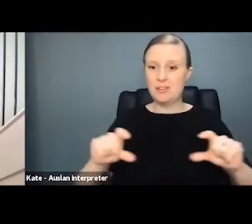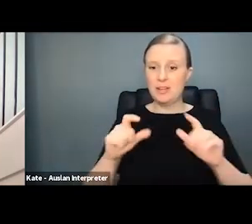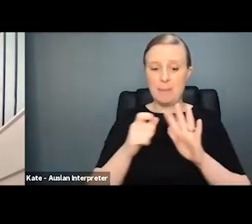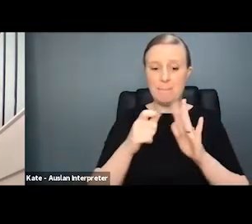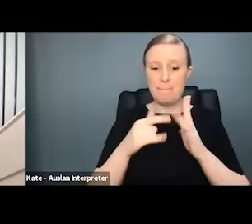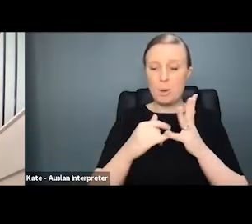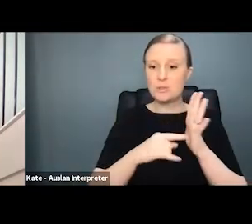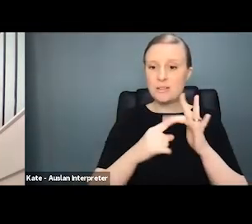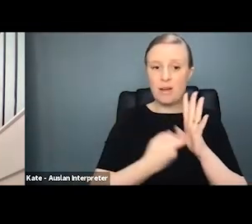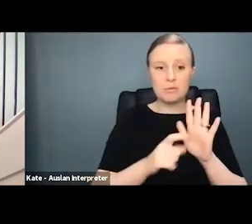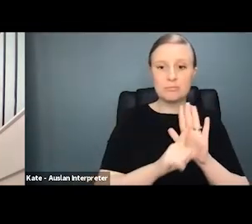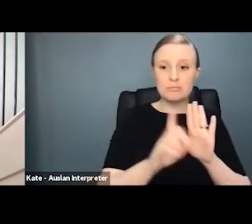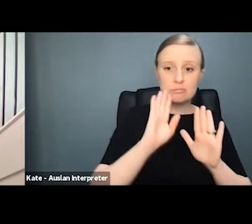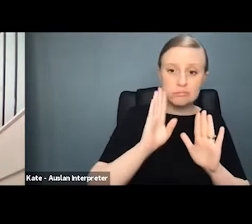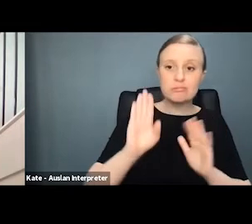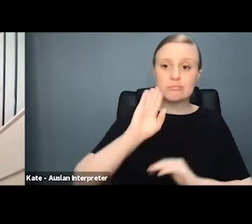out.